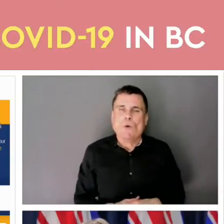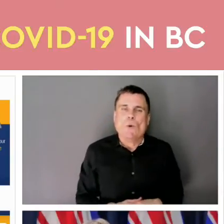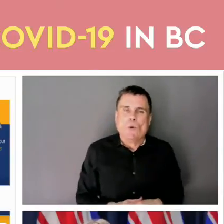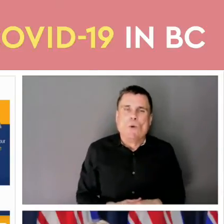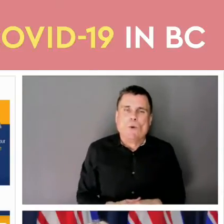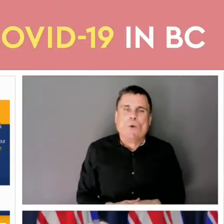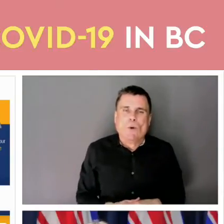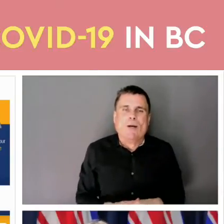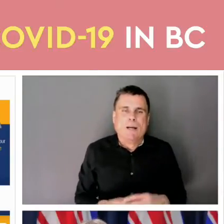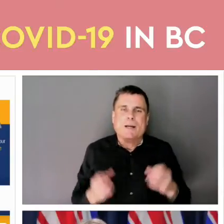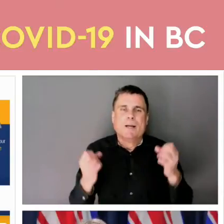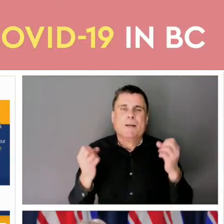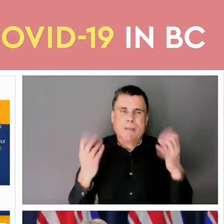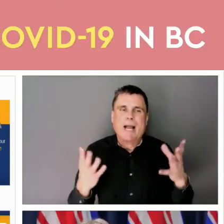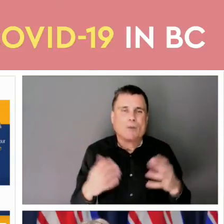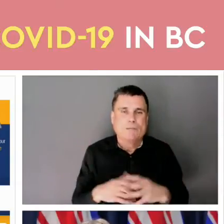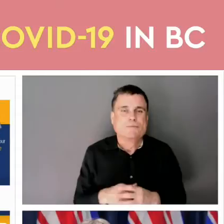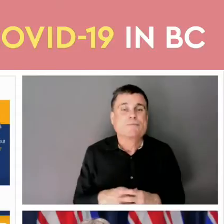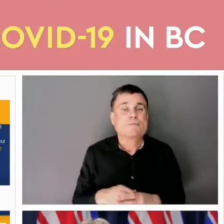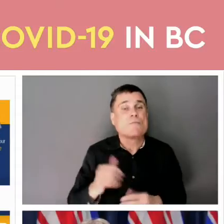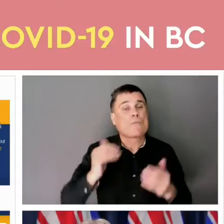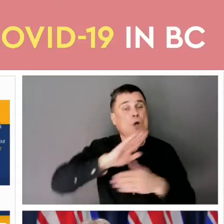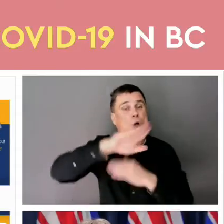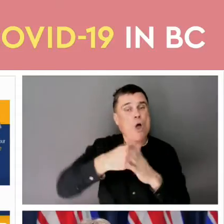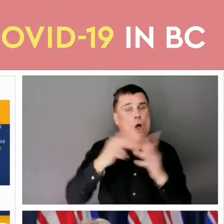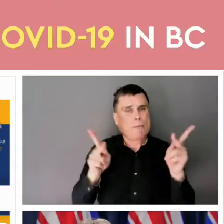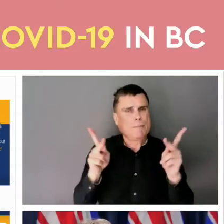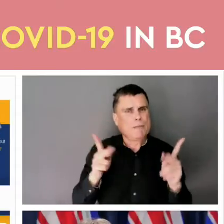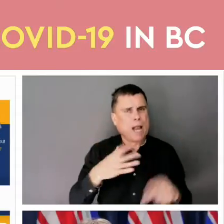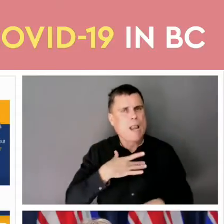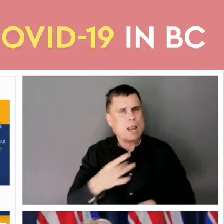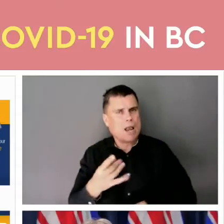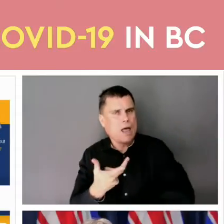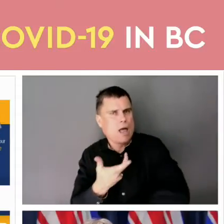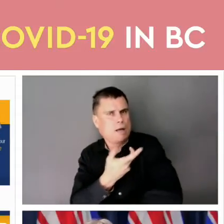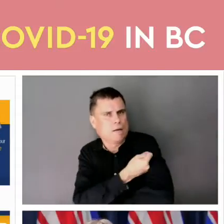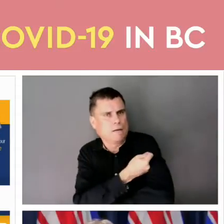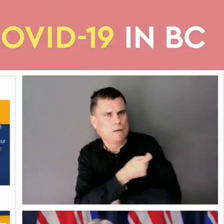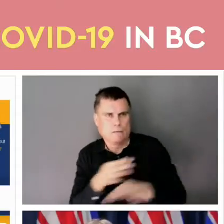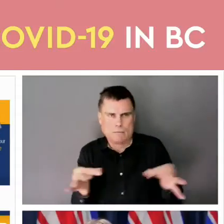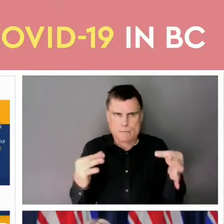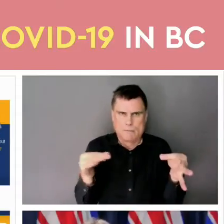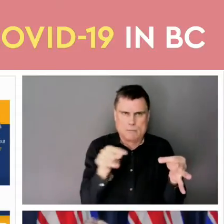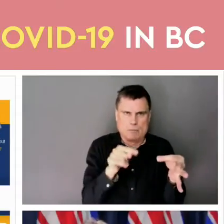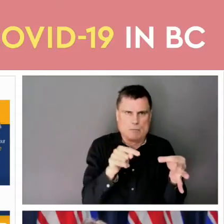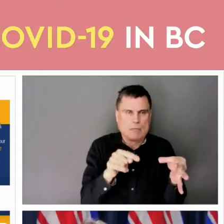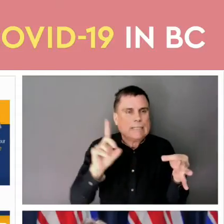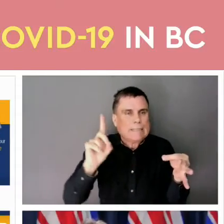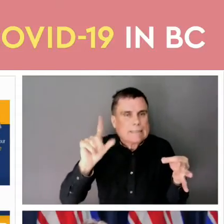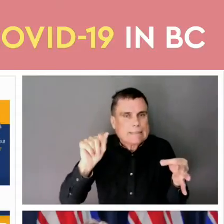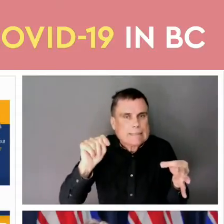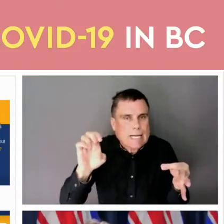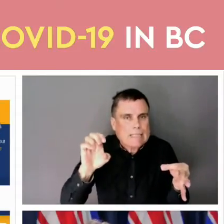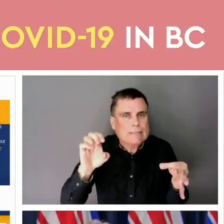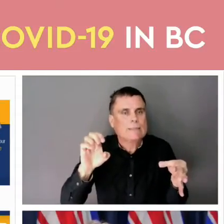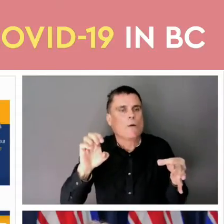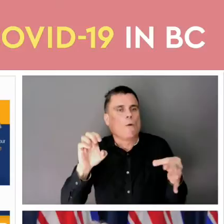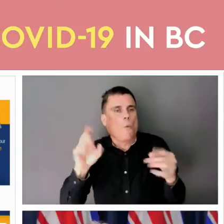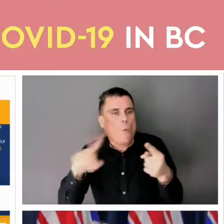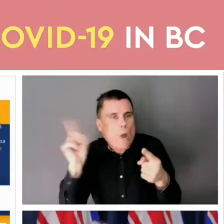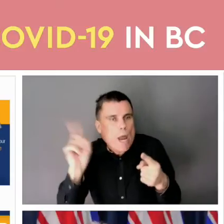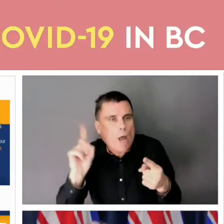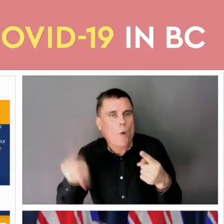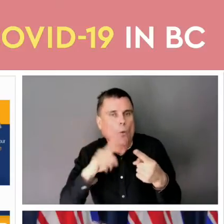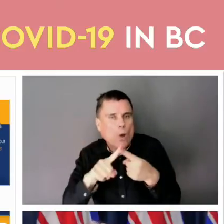did they receive, what was the date. So everybody who goes through this program will receive a paper copy of their vaccine